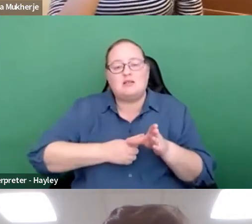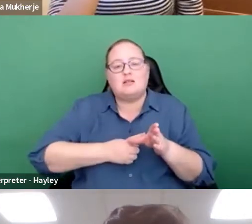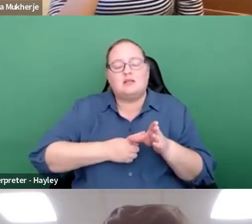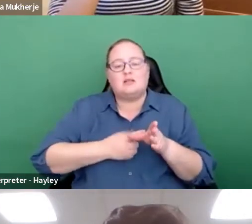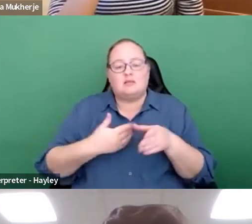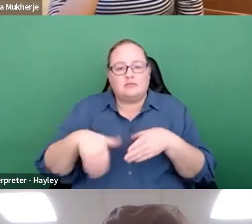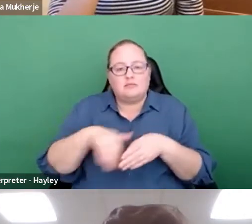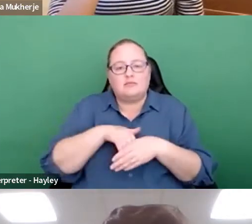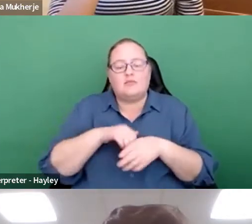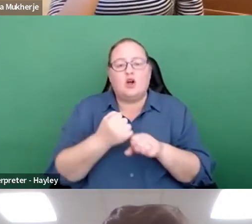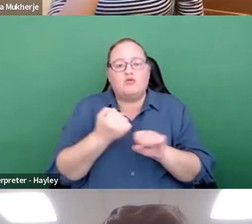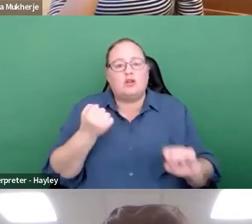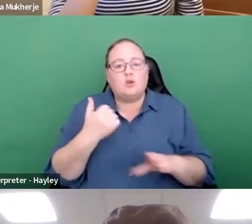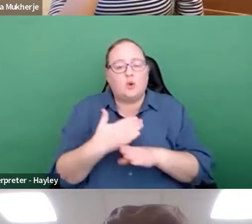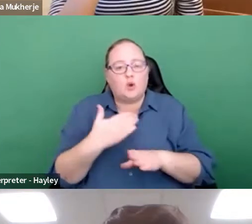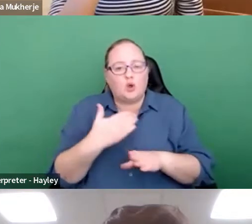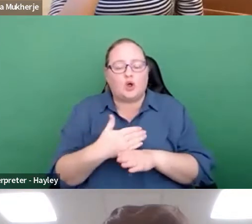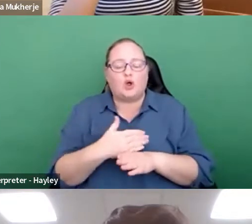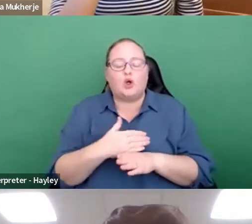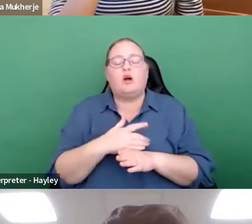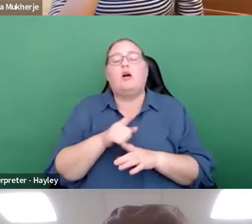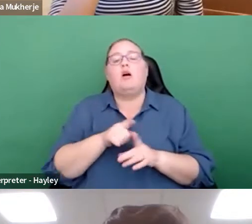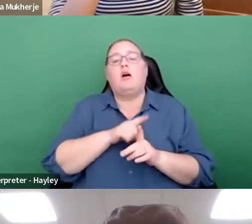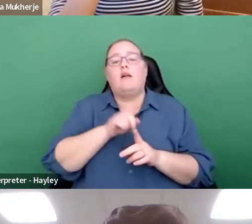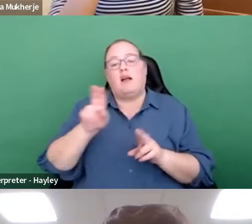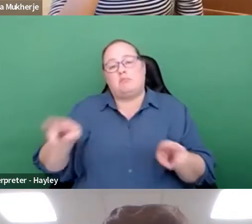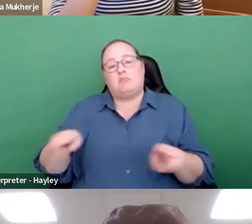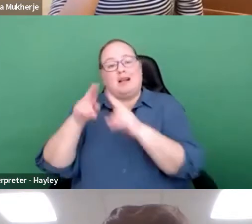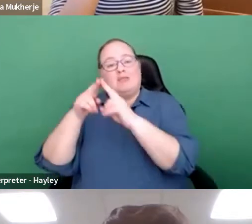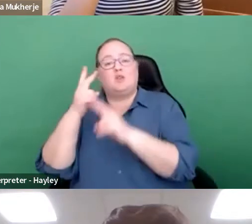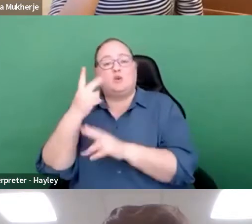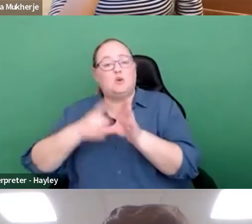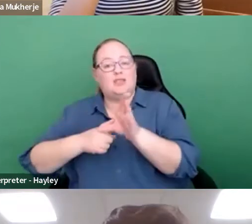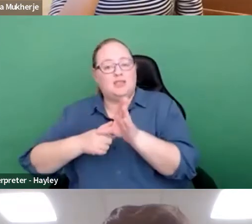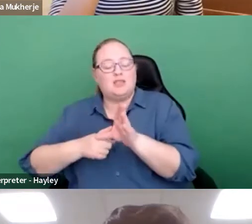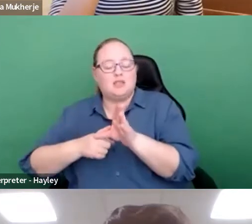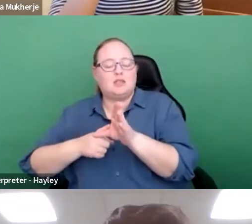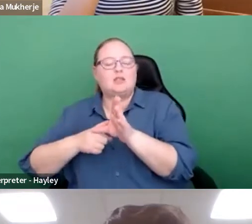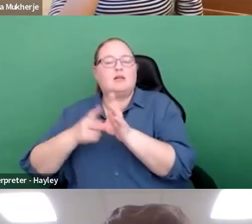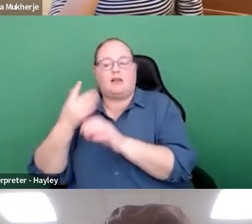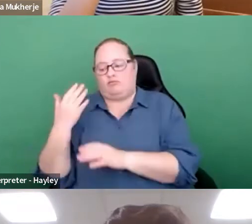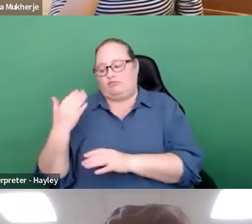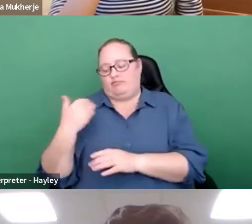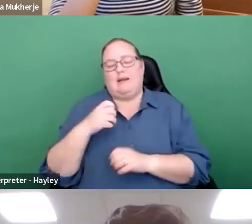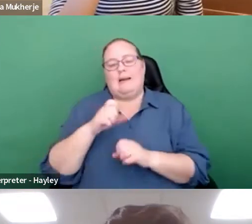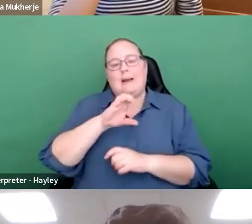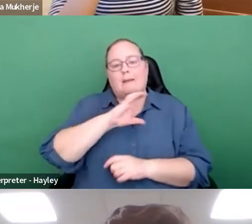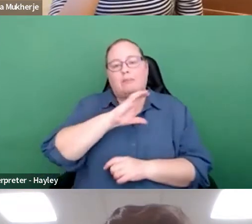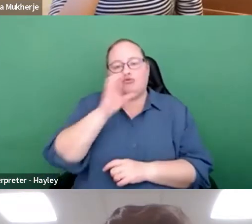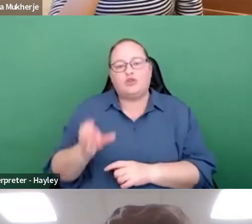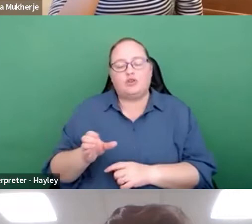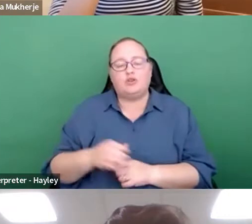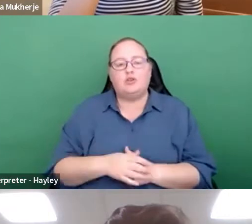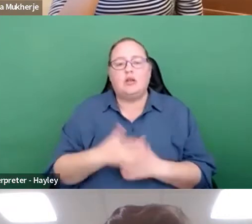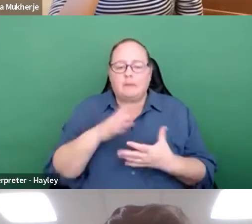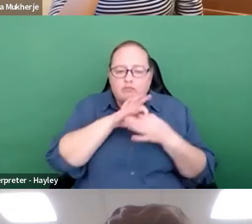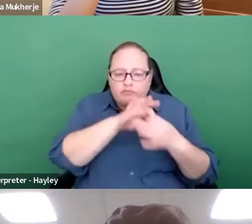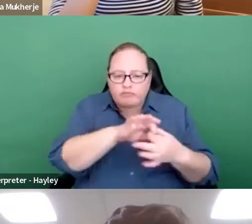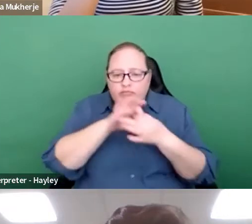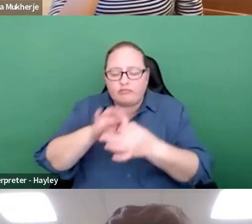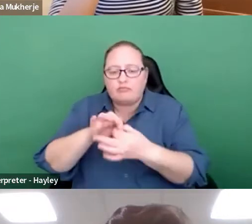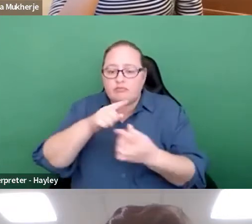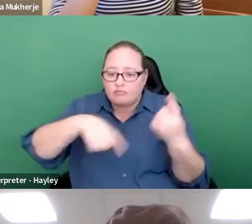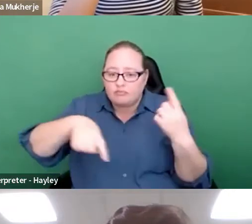work, 2 years in Paris, and then more recently in Cambridge in various different setups, was with the people who are actually